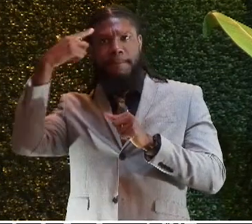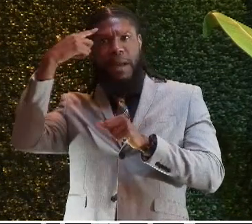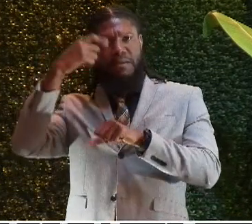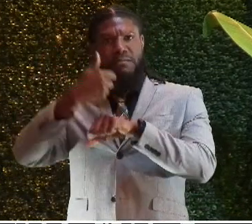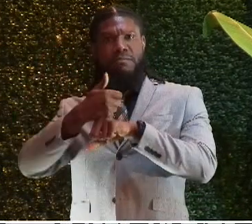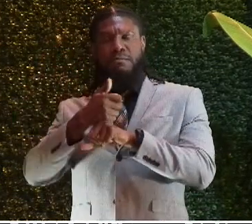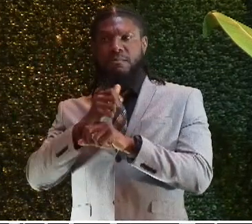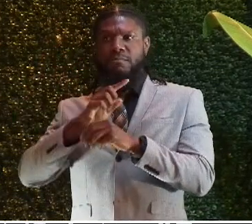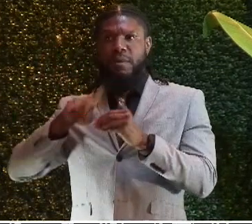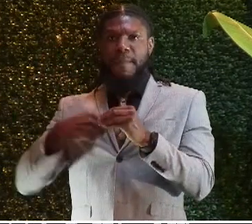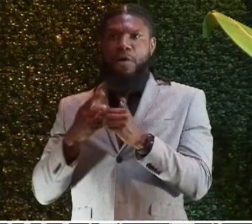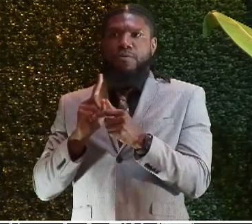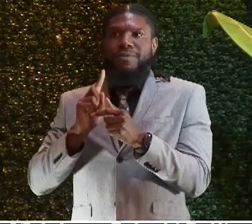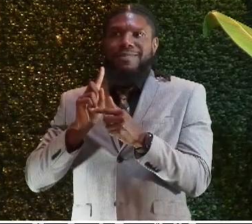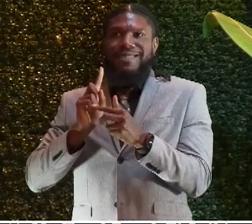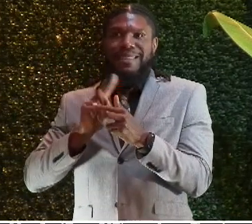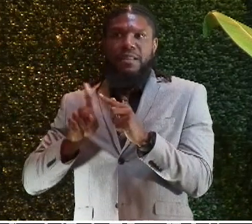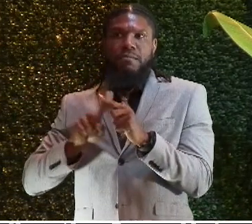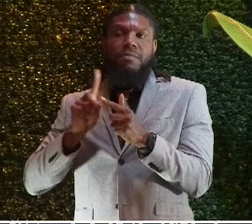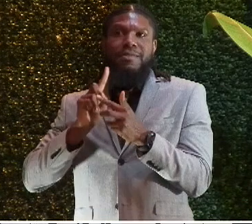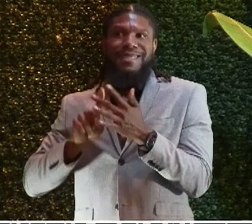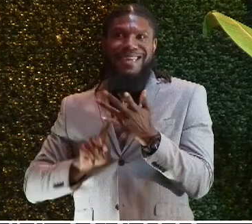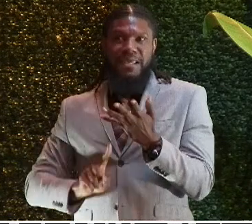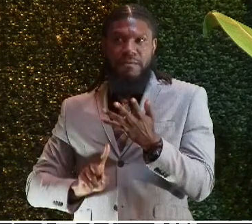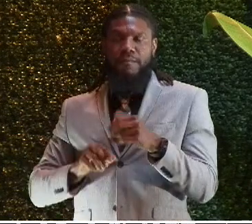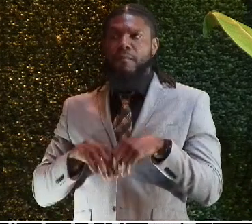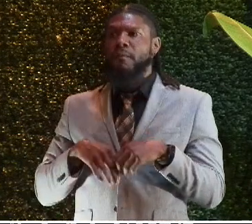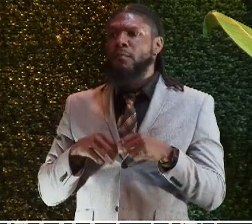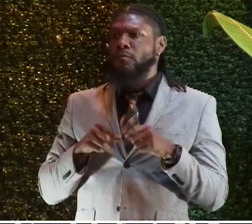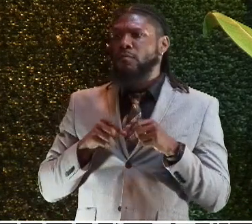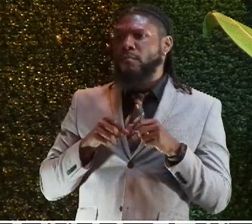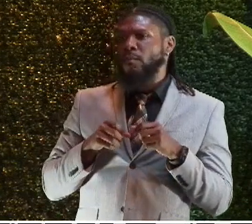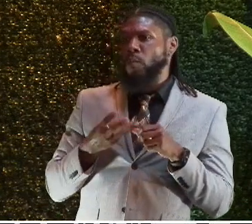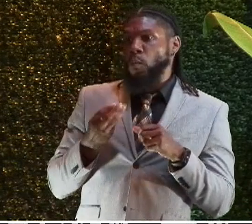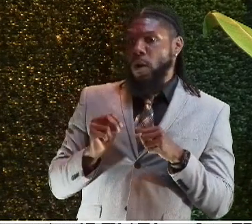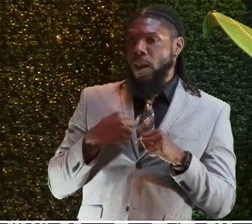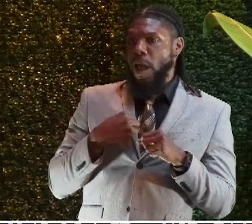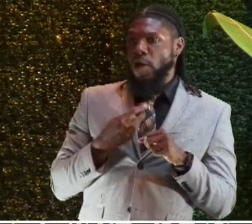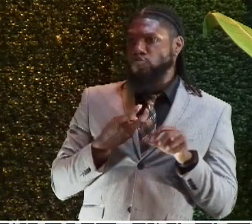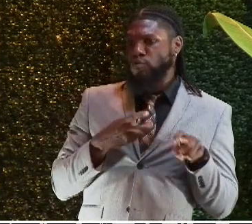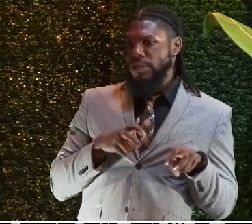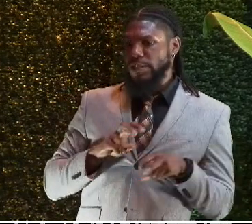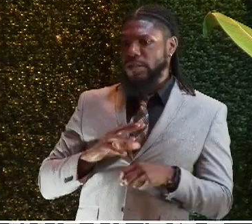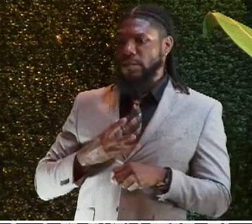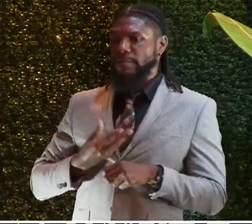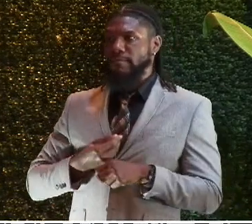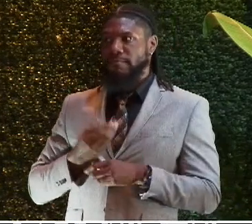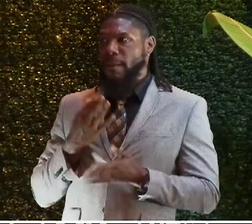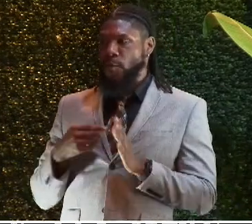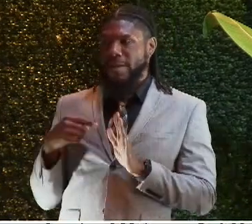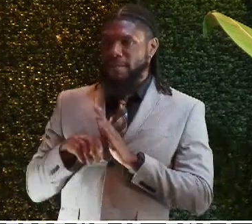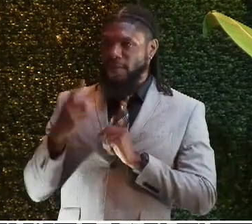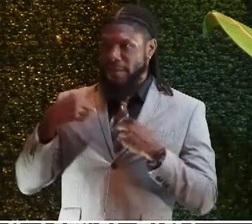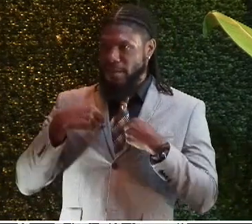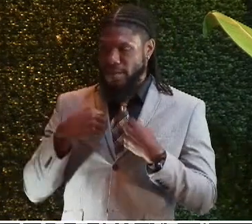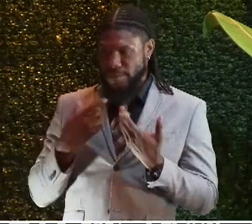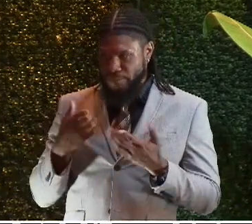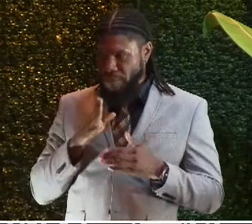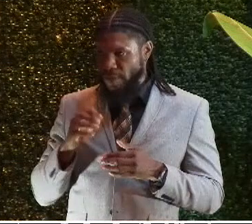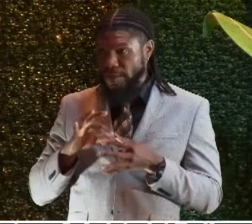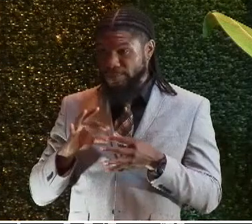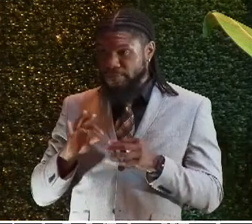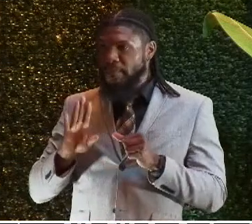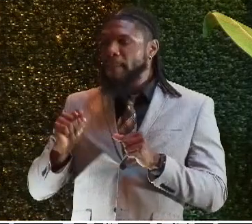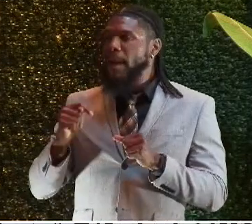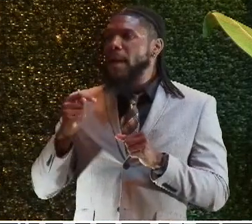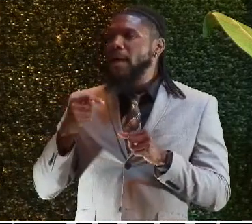even when I transitioned, he might kill me for this because I've never said this, but like, even when I transitioned,